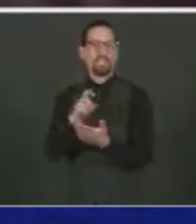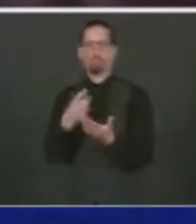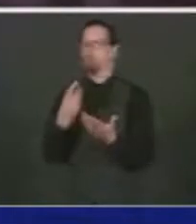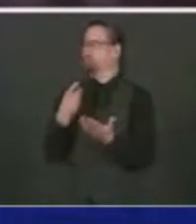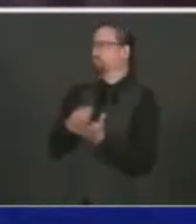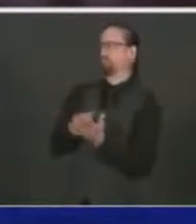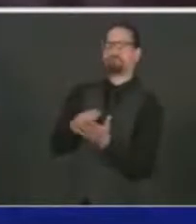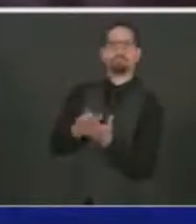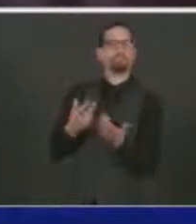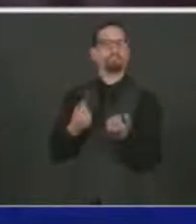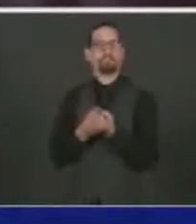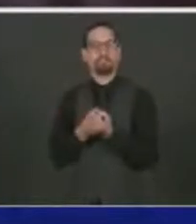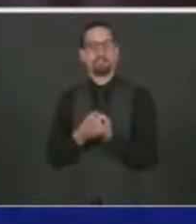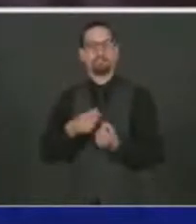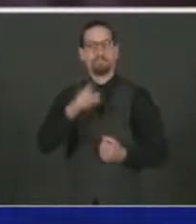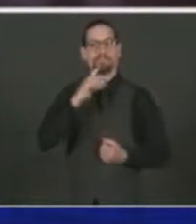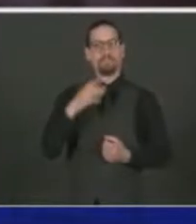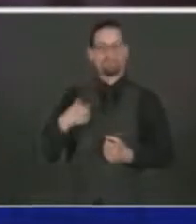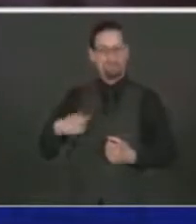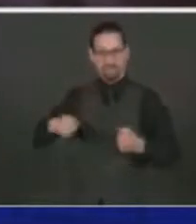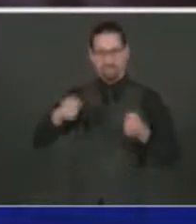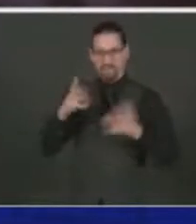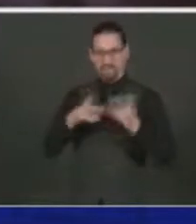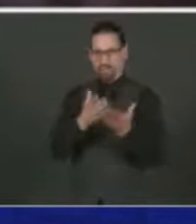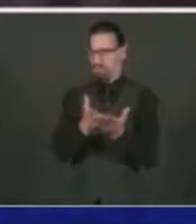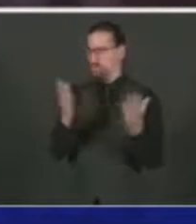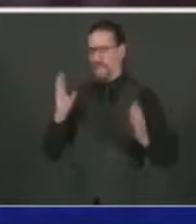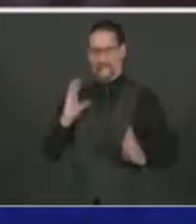neighbors. These are Rhode Islanders, and they deserve our